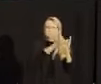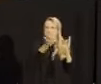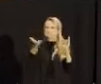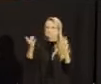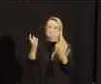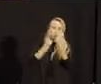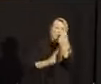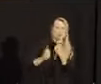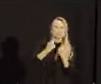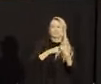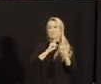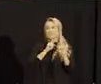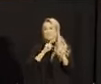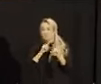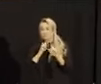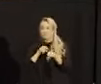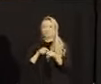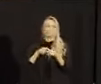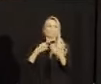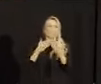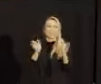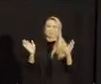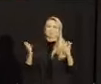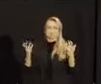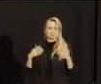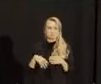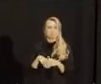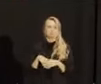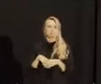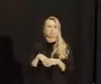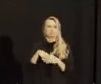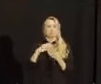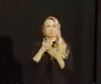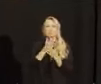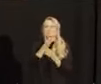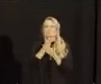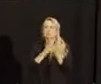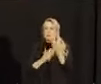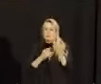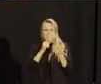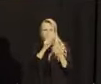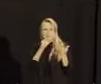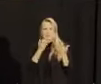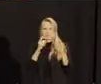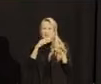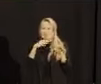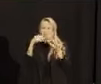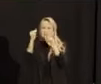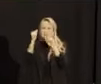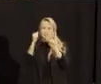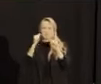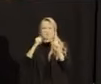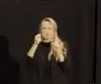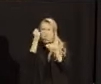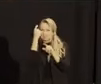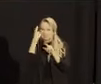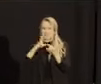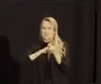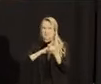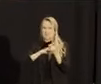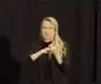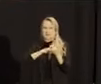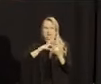some of them have to leave, but we're going to also let them do more intimate talk with you down, as we always do, on the end of the stage